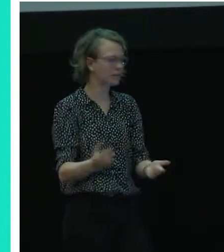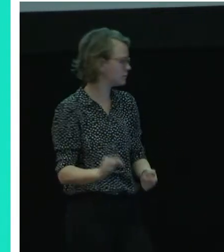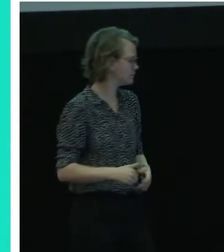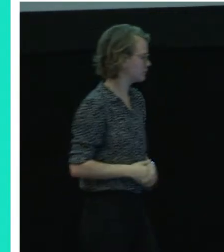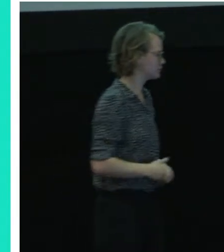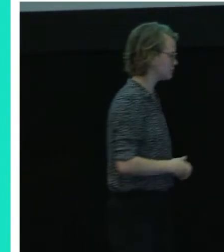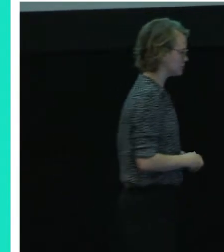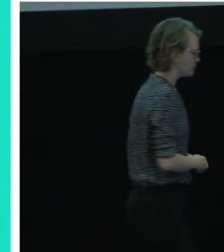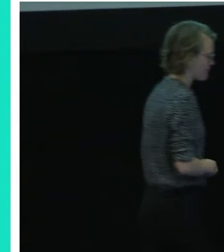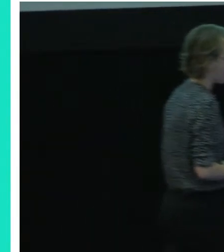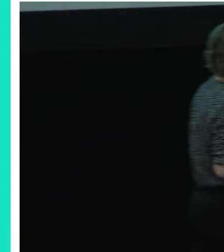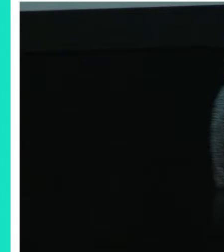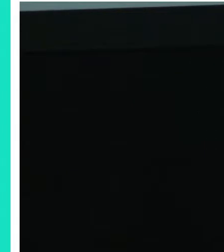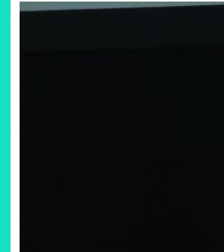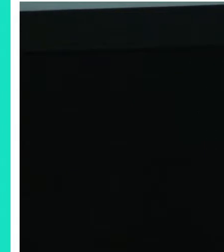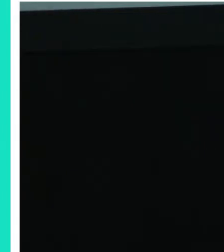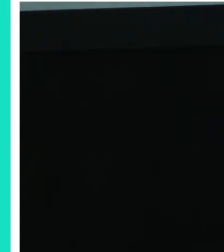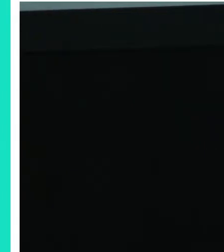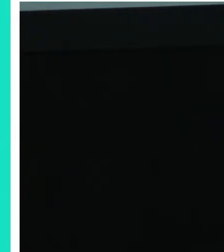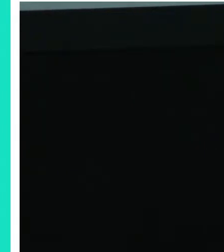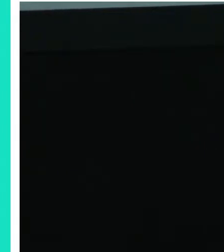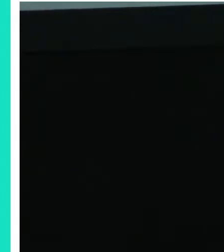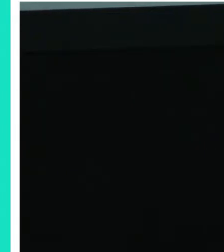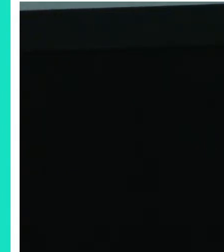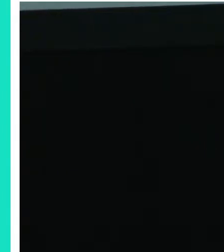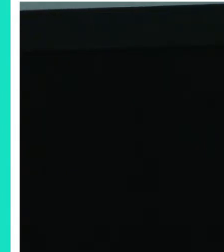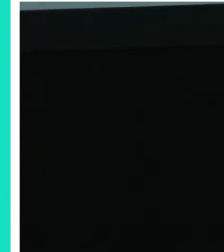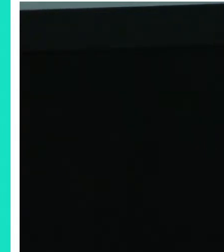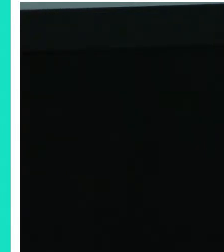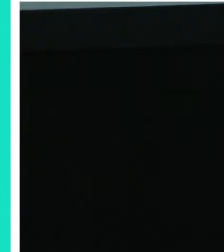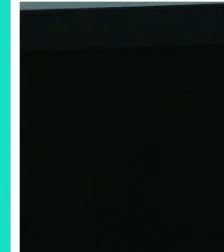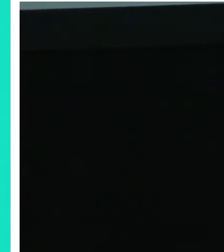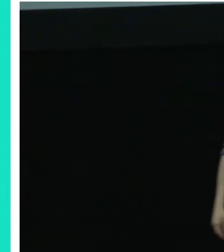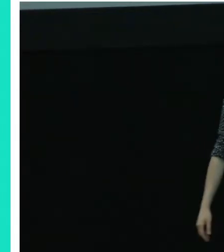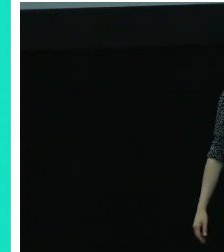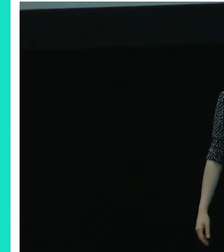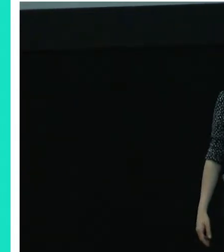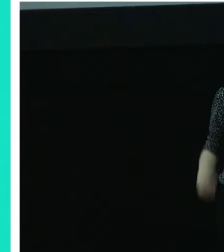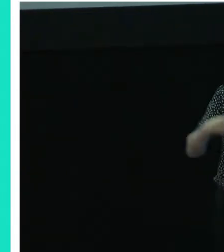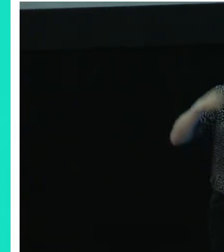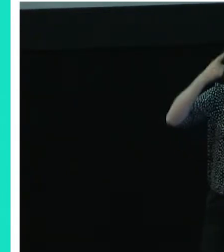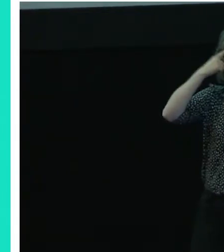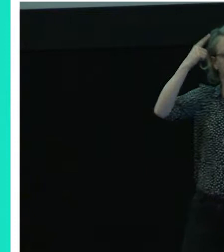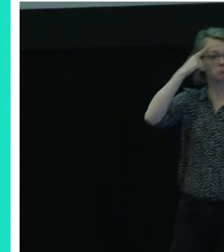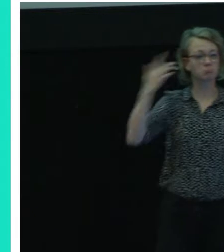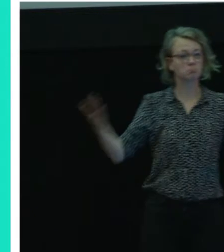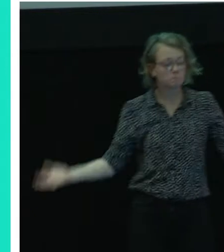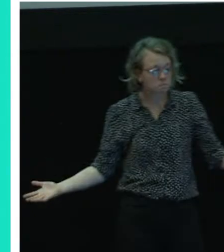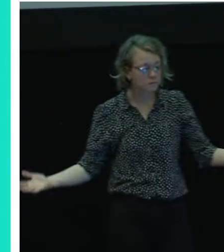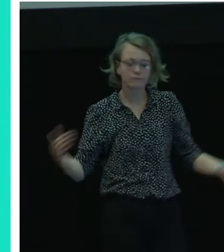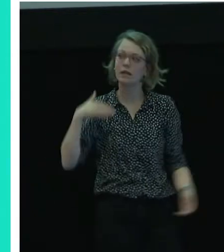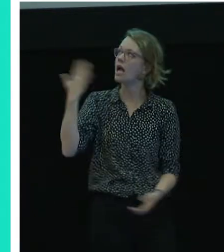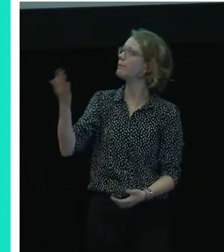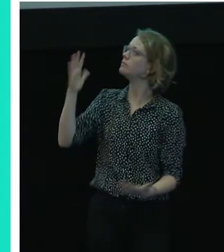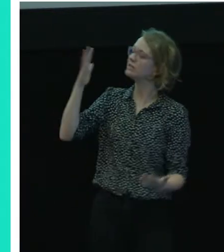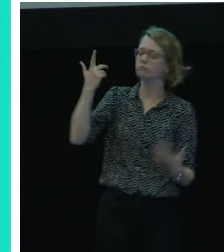medical information. It's a solution to give full access to all of your users. This